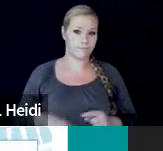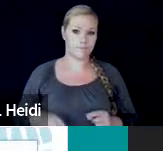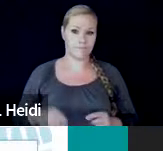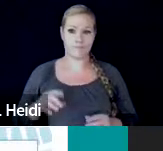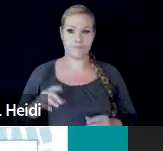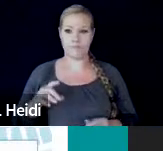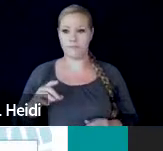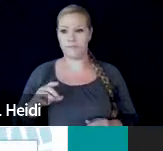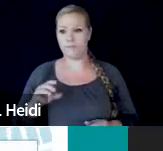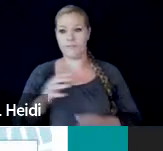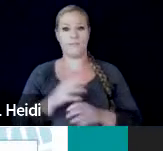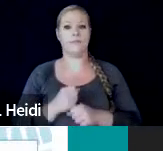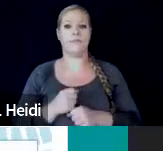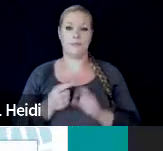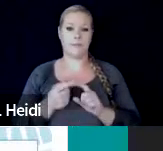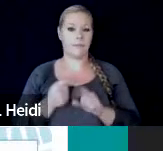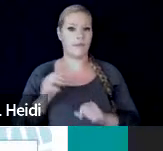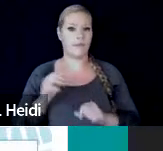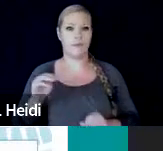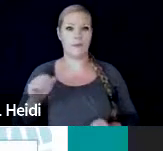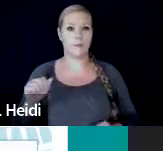from Marine Drive